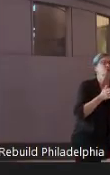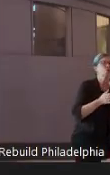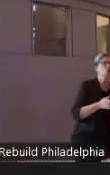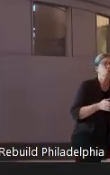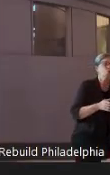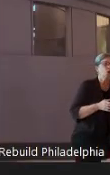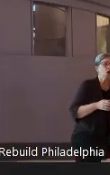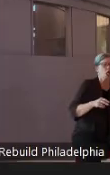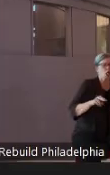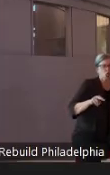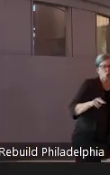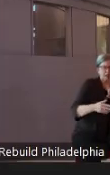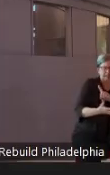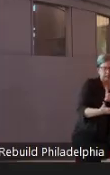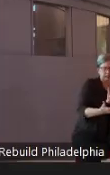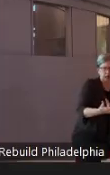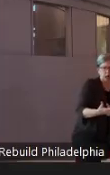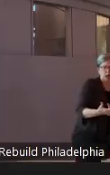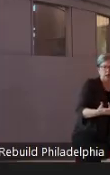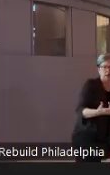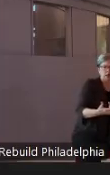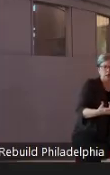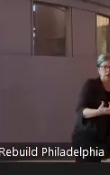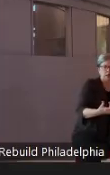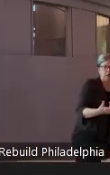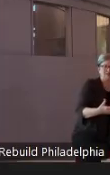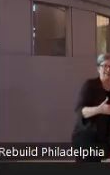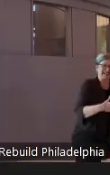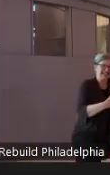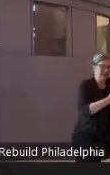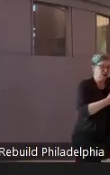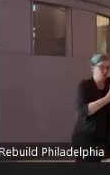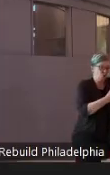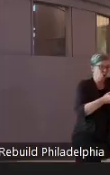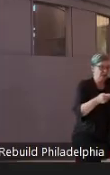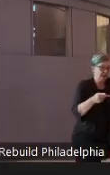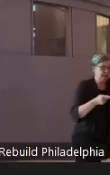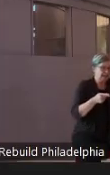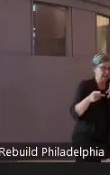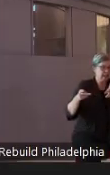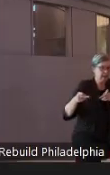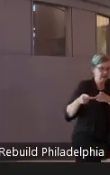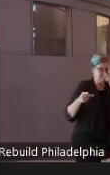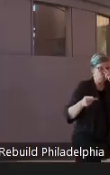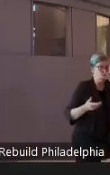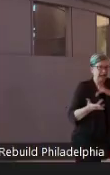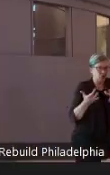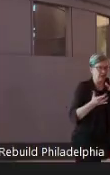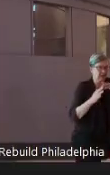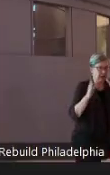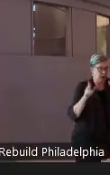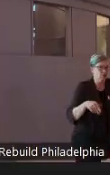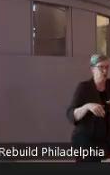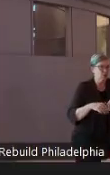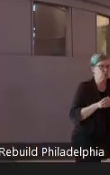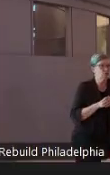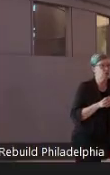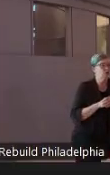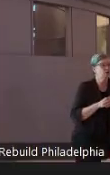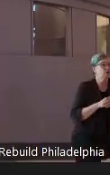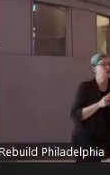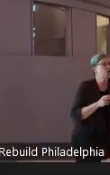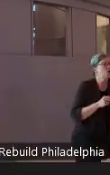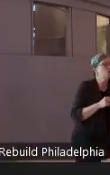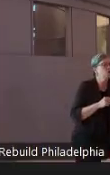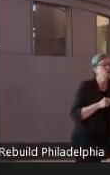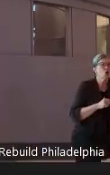look at the design of the indoor spaces for the Carousel House. We'll